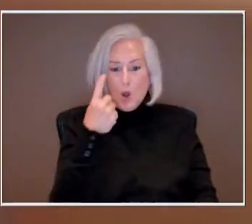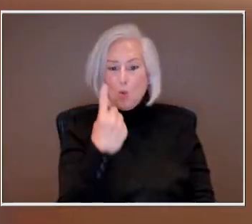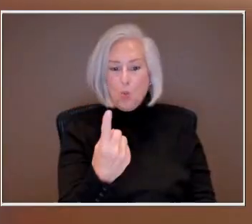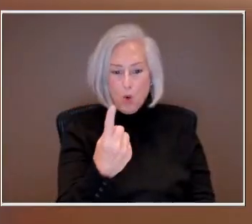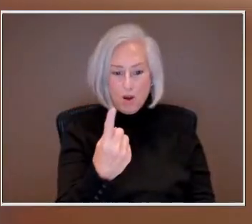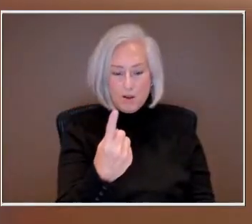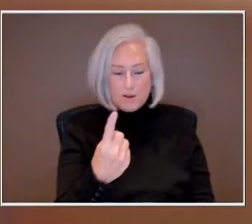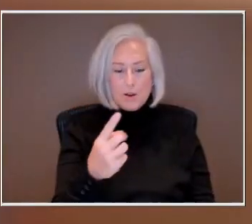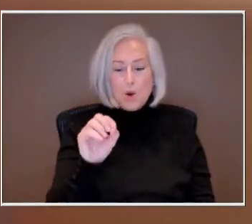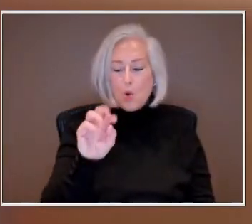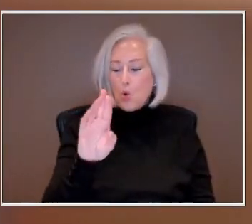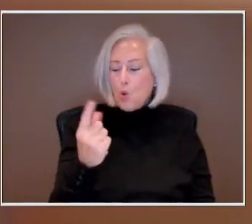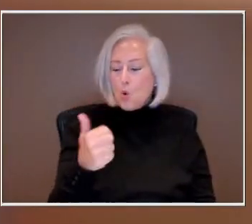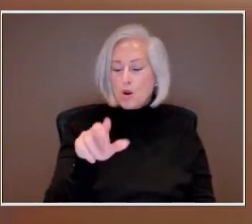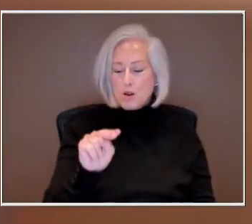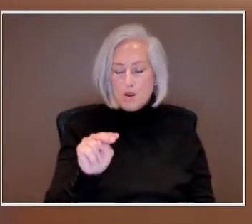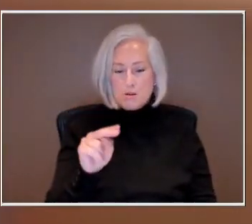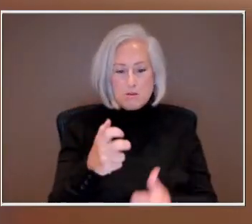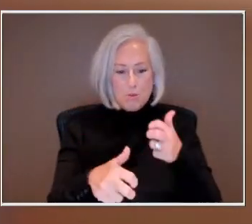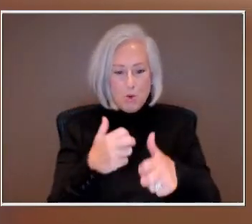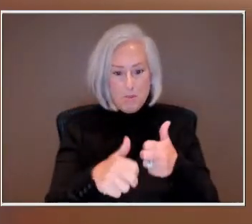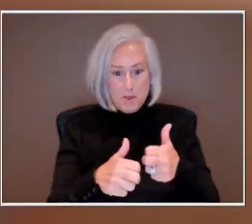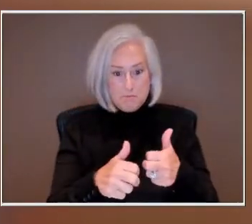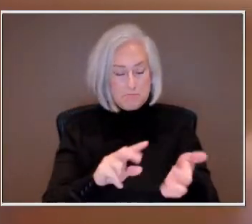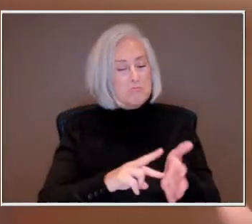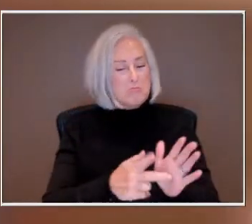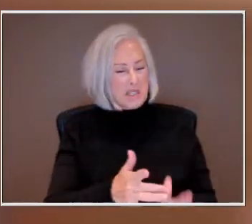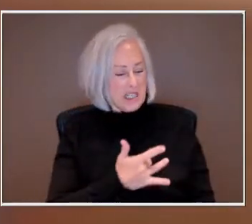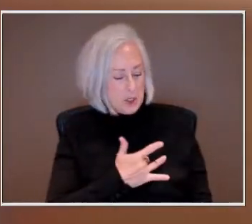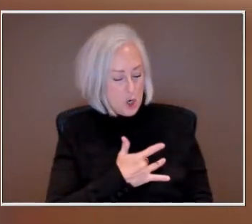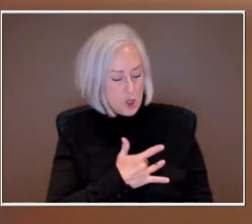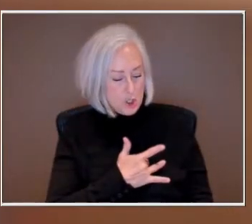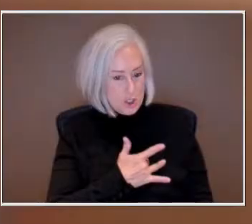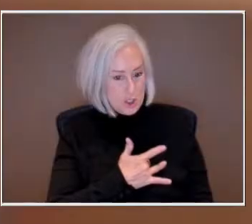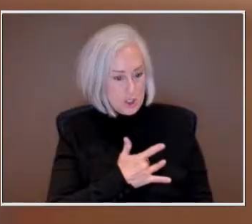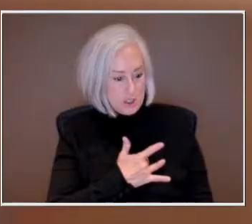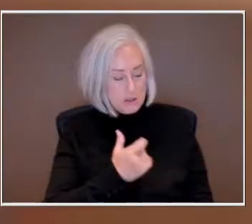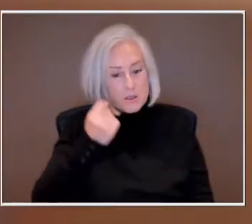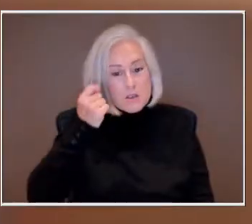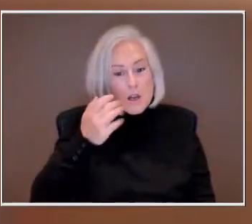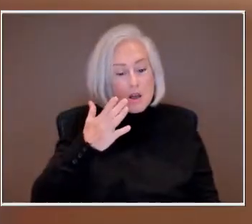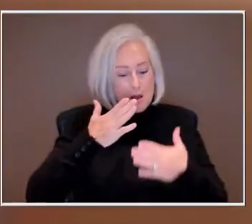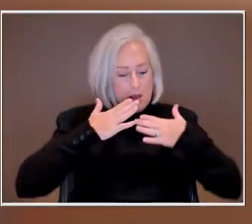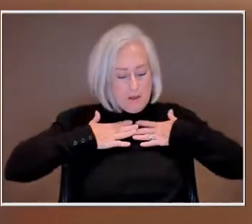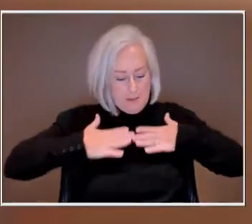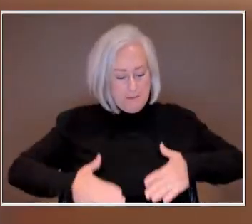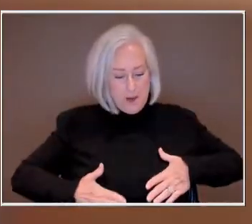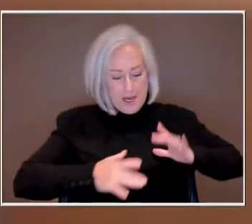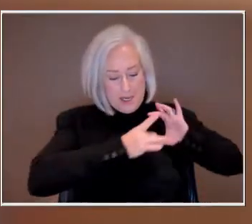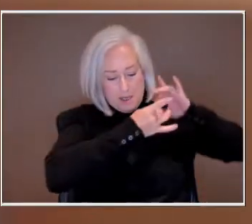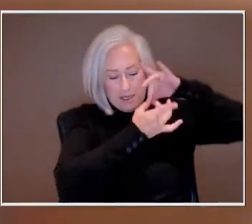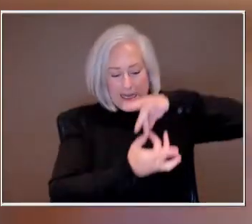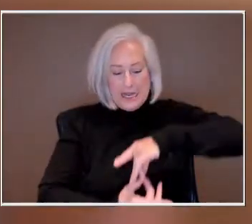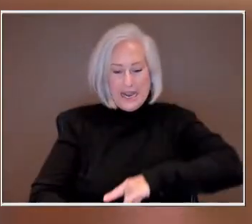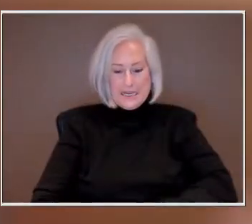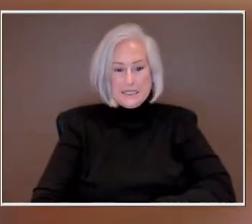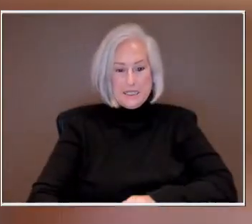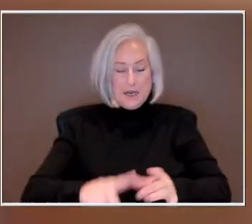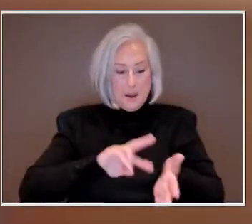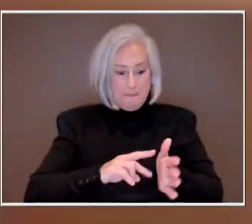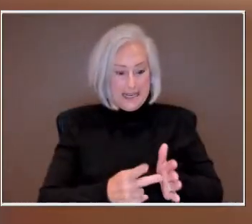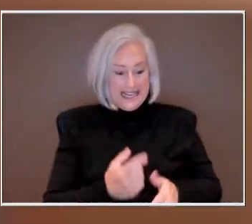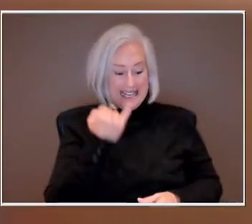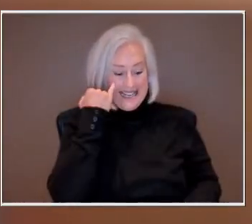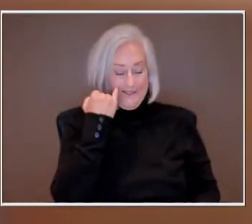case, a heart problem. And what can happen is that the body's interconnected. And so when one organ fails, unfortunately, over time,